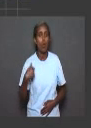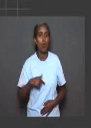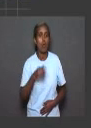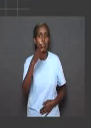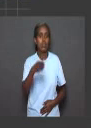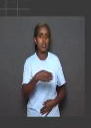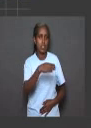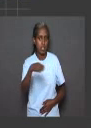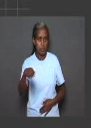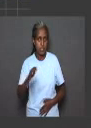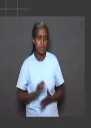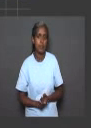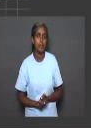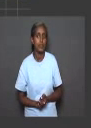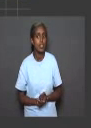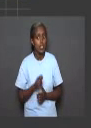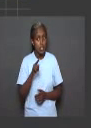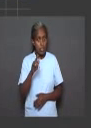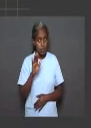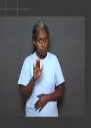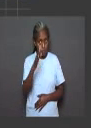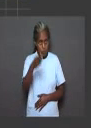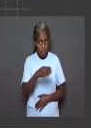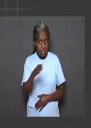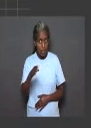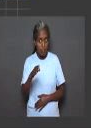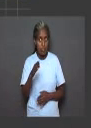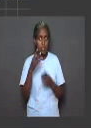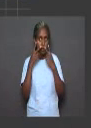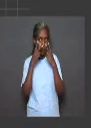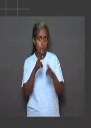graph. Does your graph look like this?